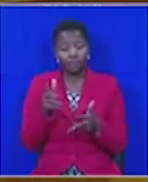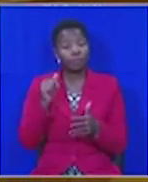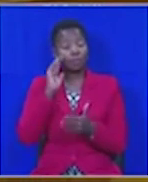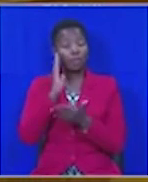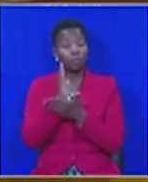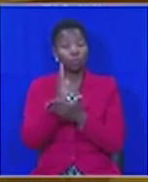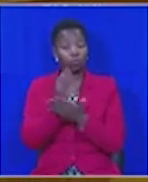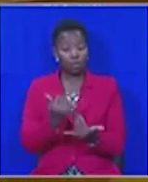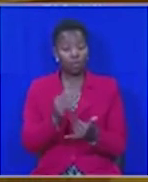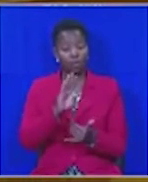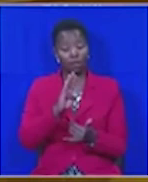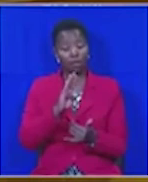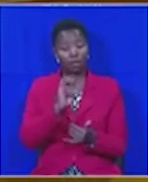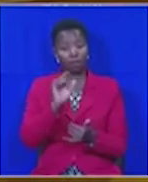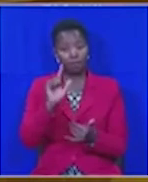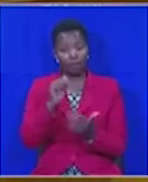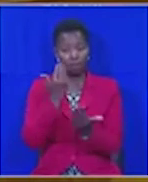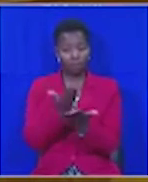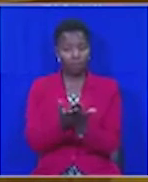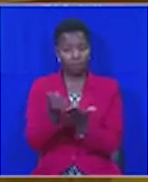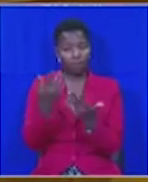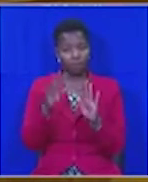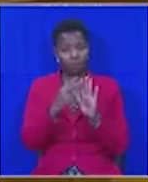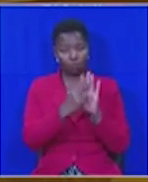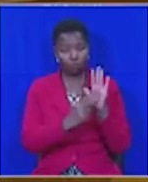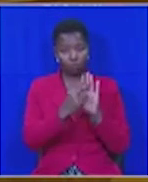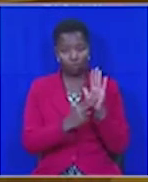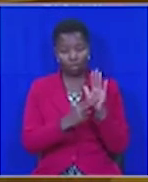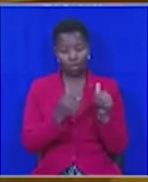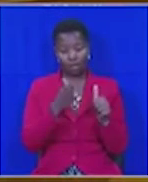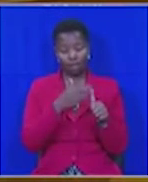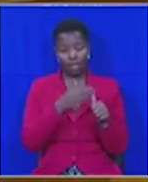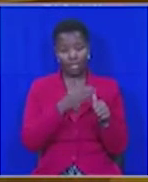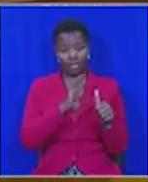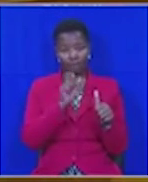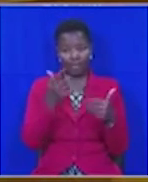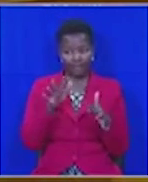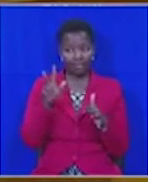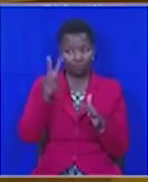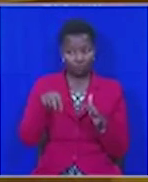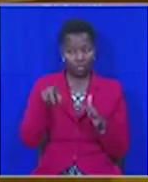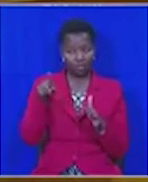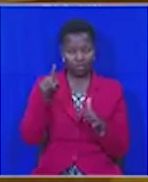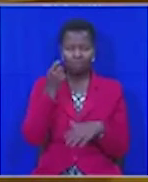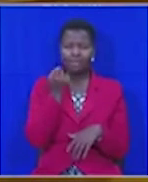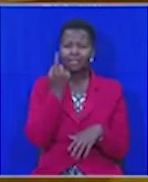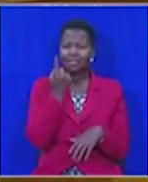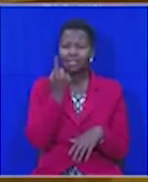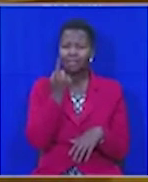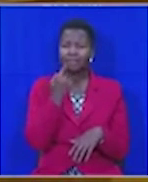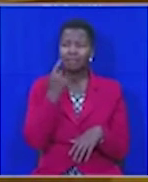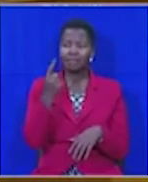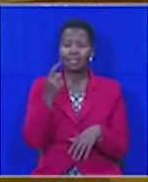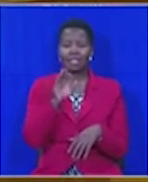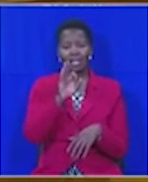bill, Honorable Mania, you've actually read the original bill, and you will understand that the director of the FIC,